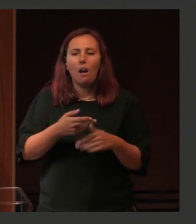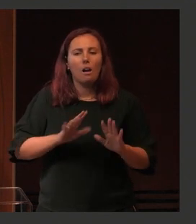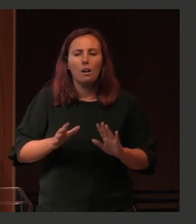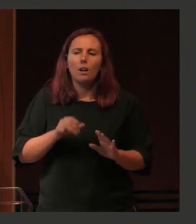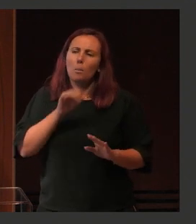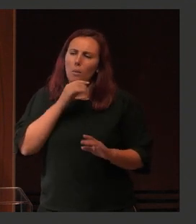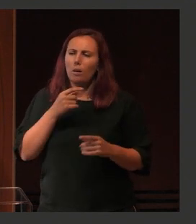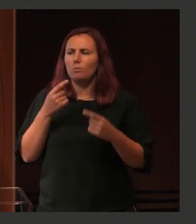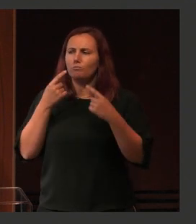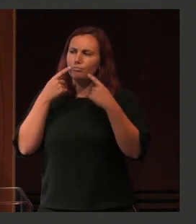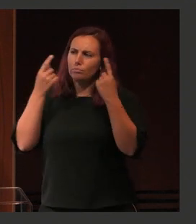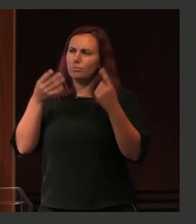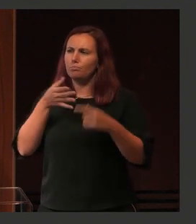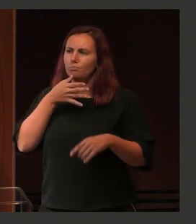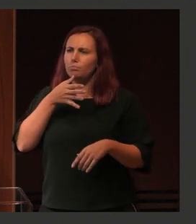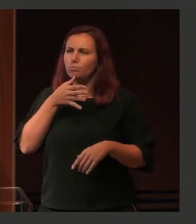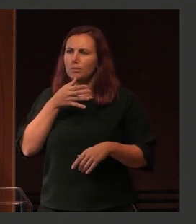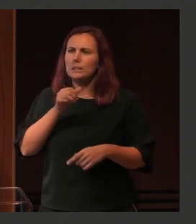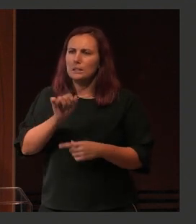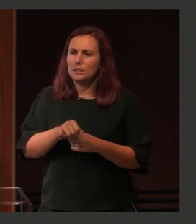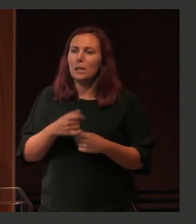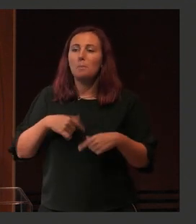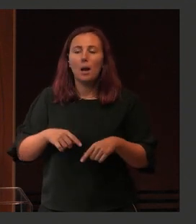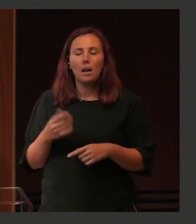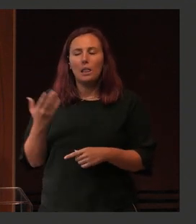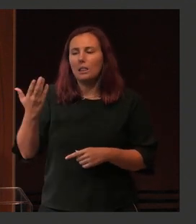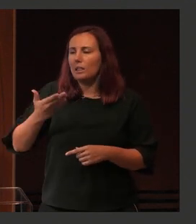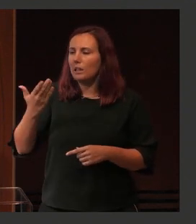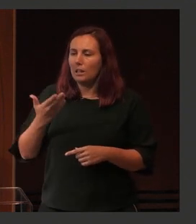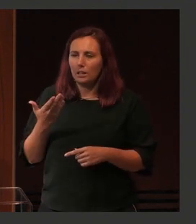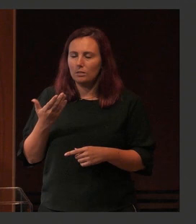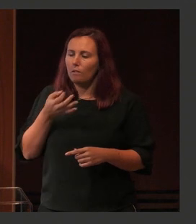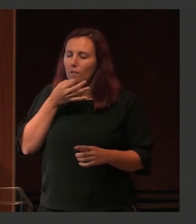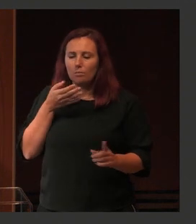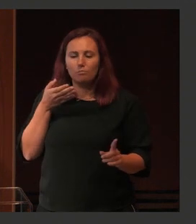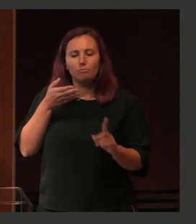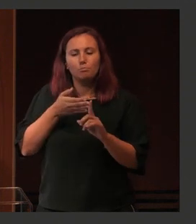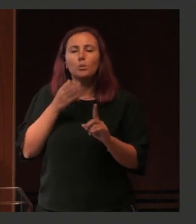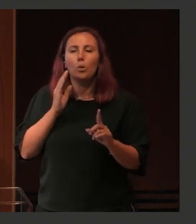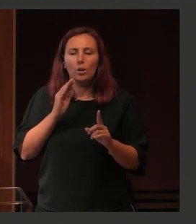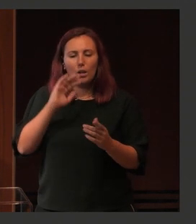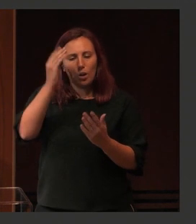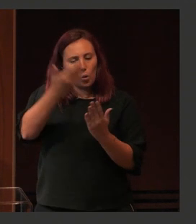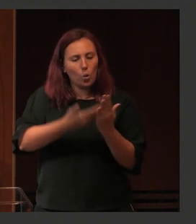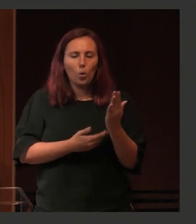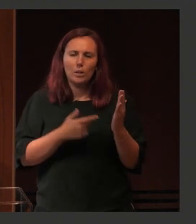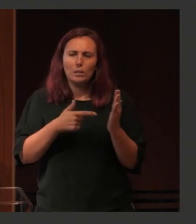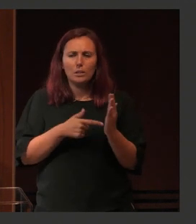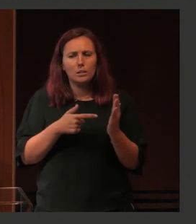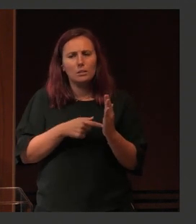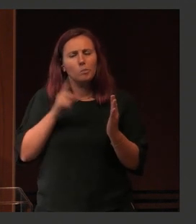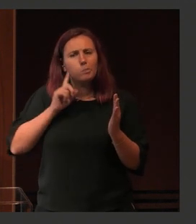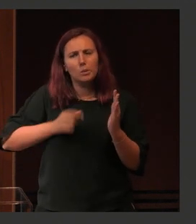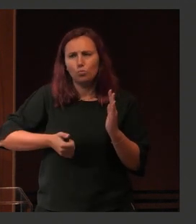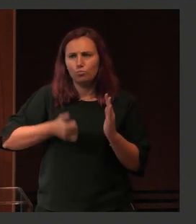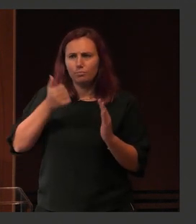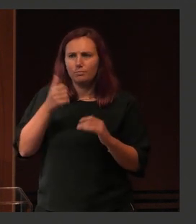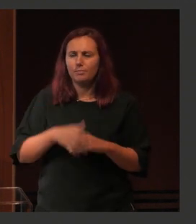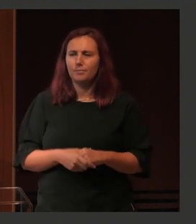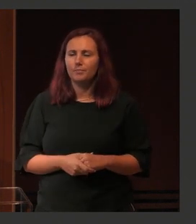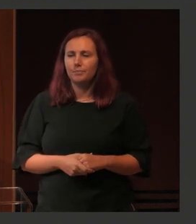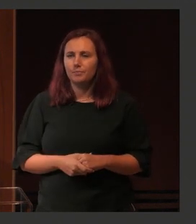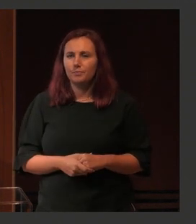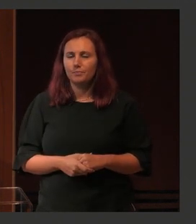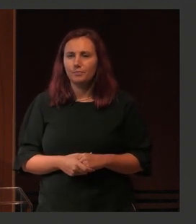have the right to refer to your constitution, and this is the most important thing. So there is, from